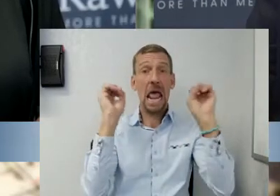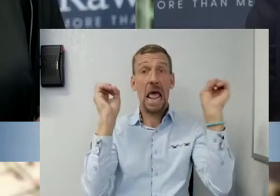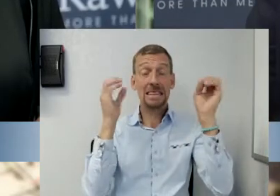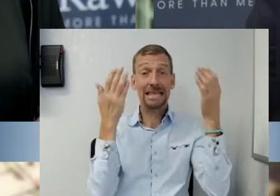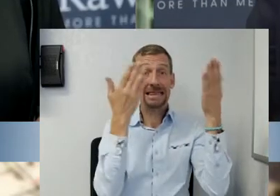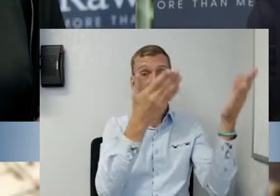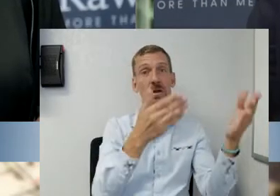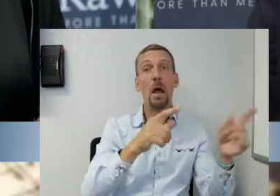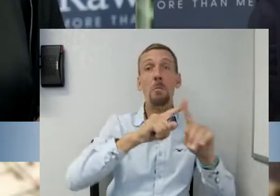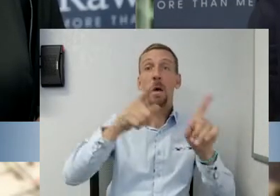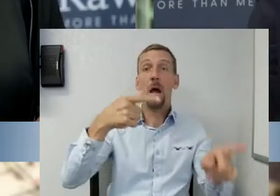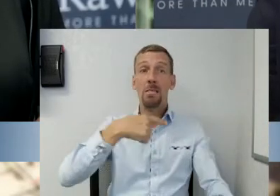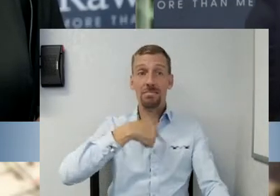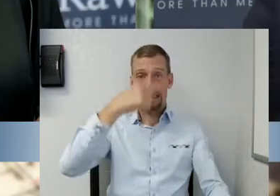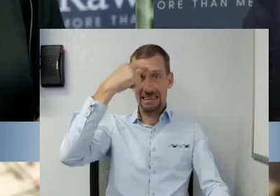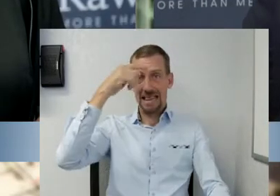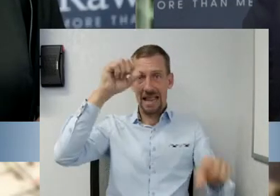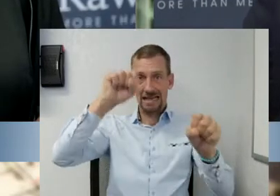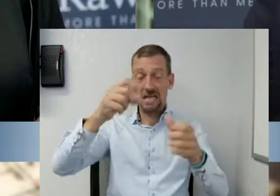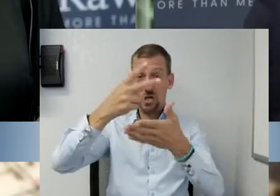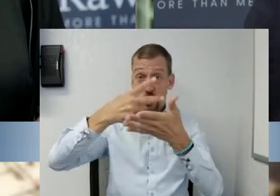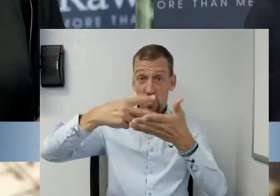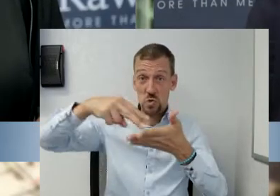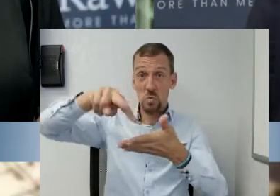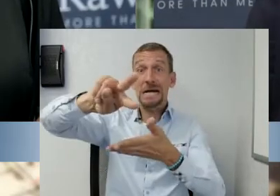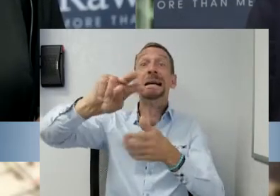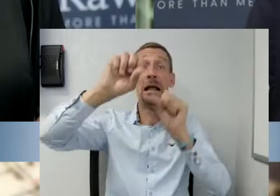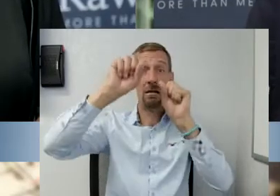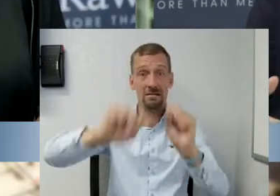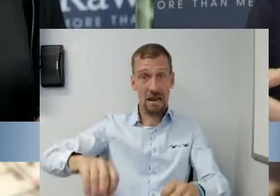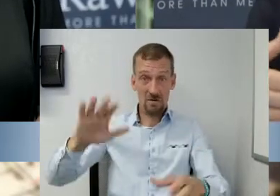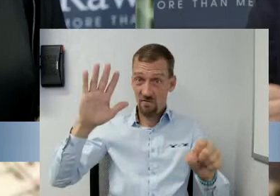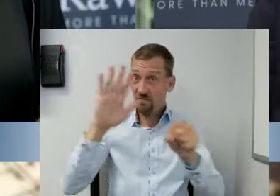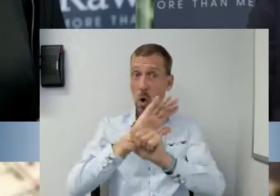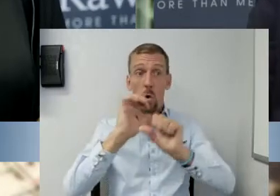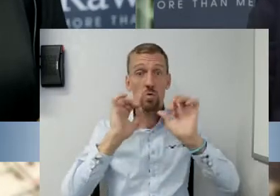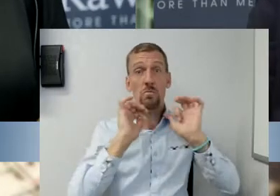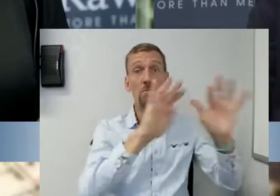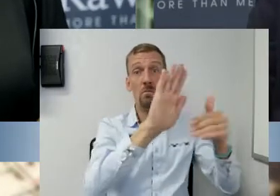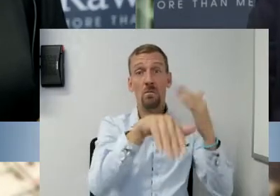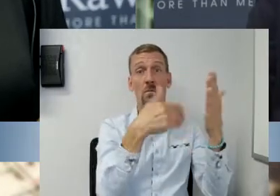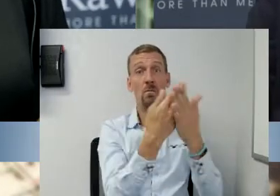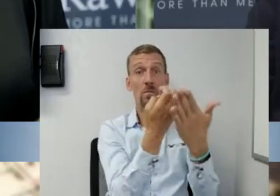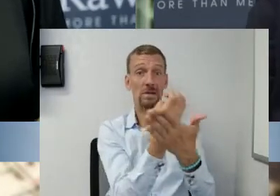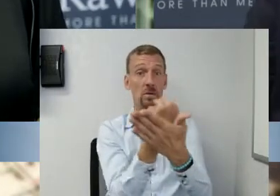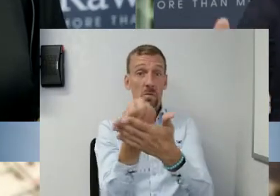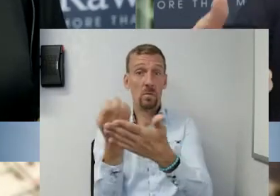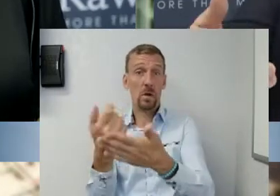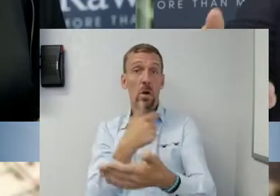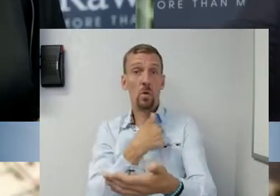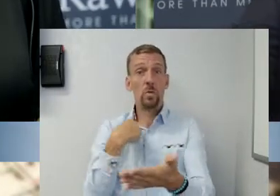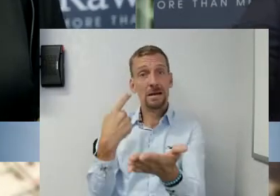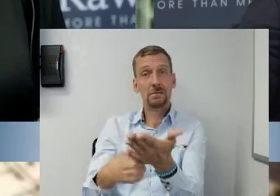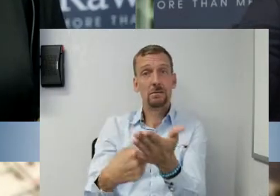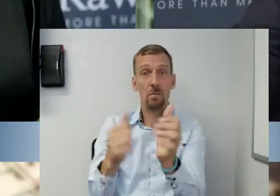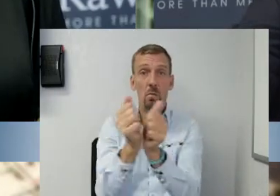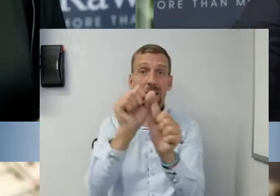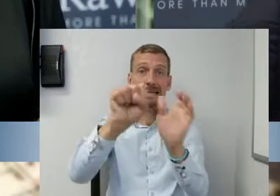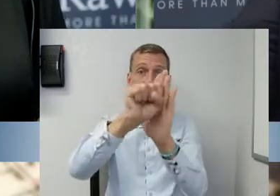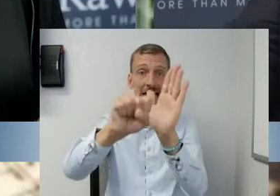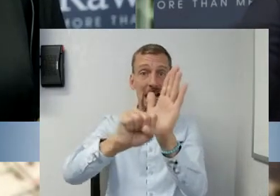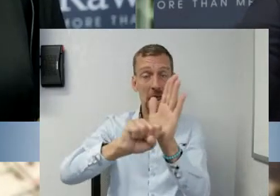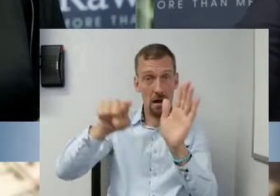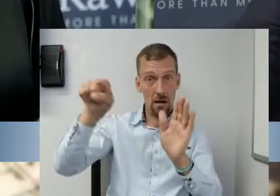could make it operational within a couple weeks. We're trying to work with the county and the state to potentially use